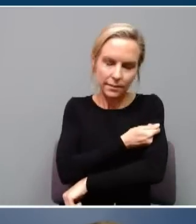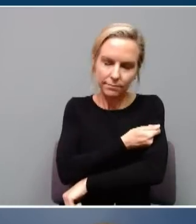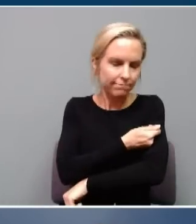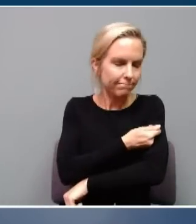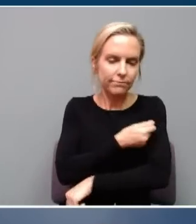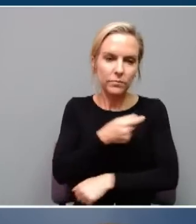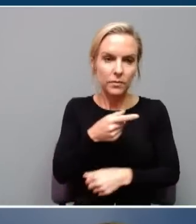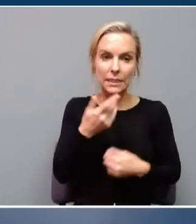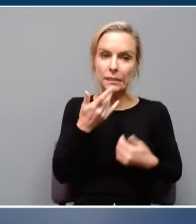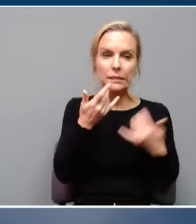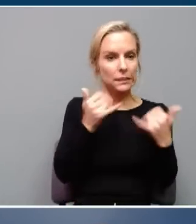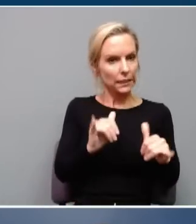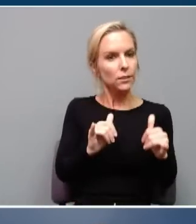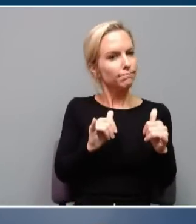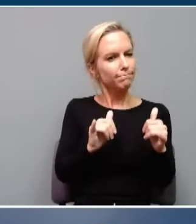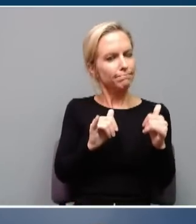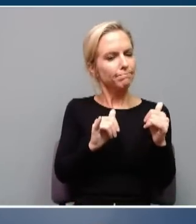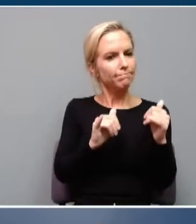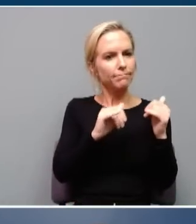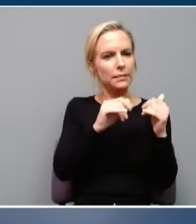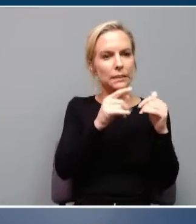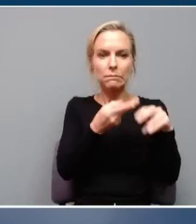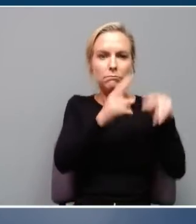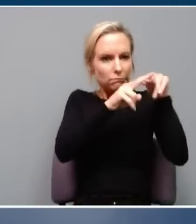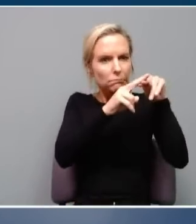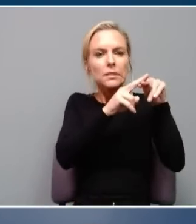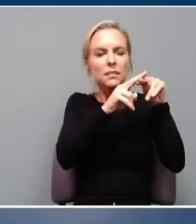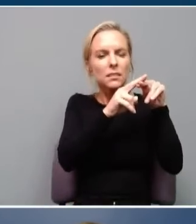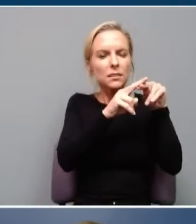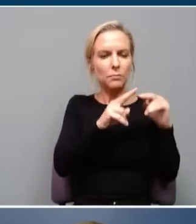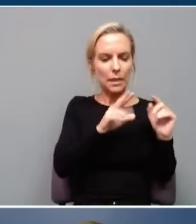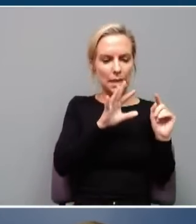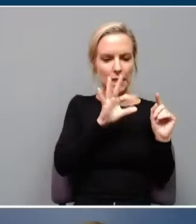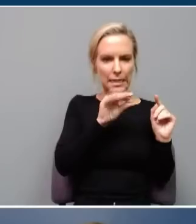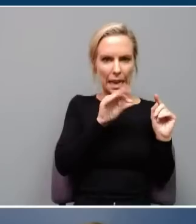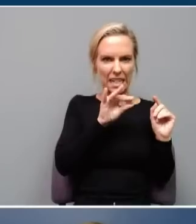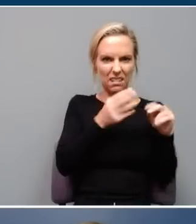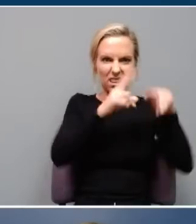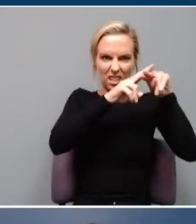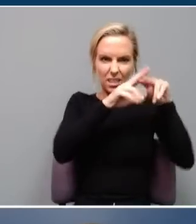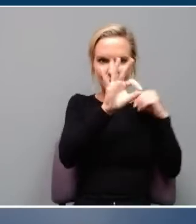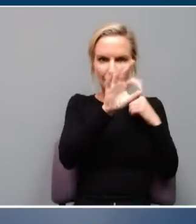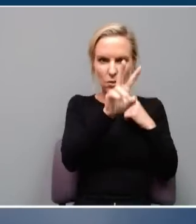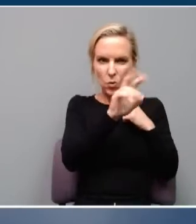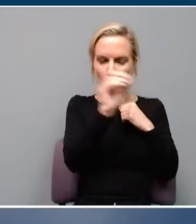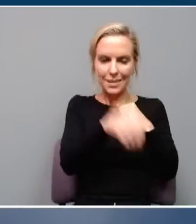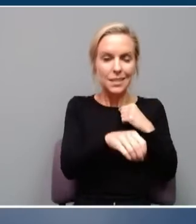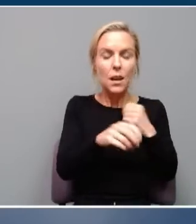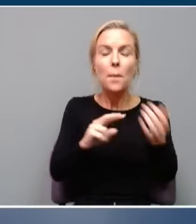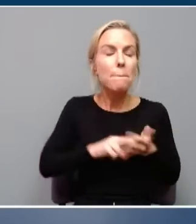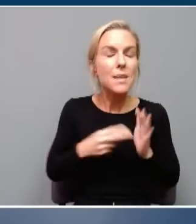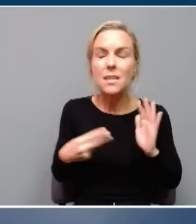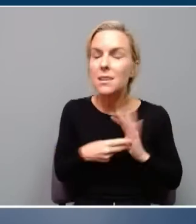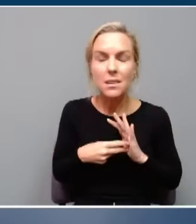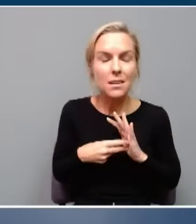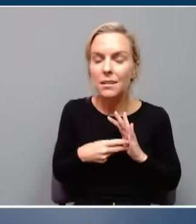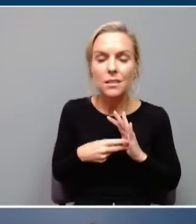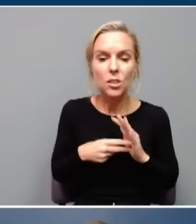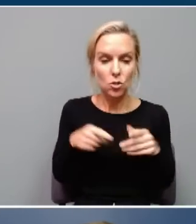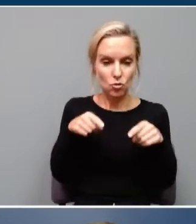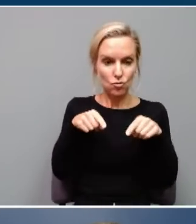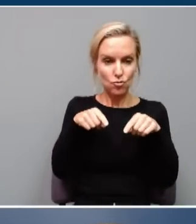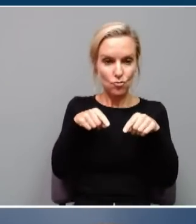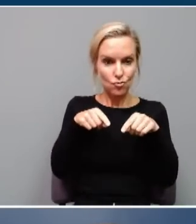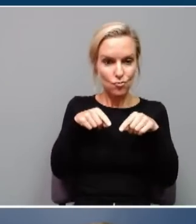It's actually increased a little bit from about 90 to 92%. What that means is while there are